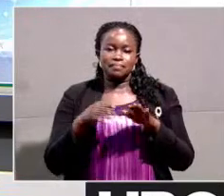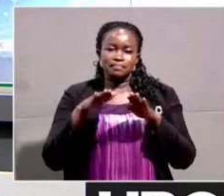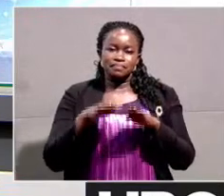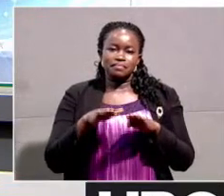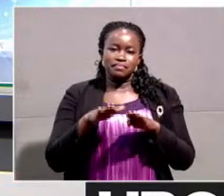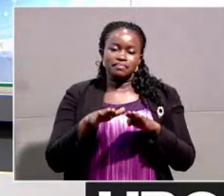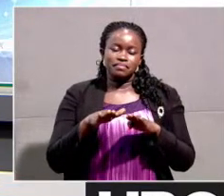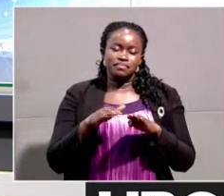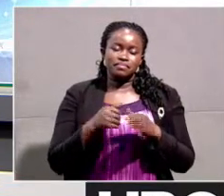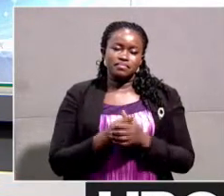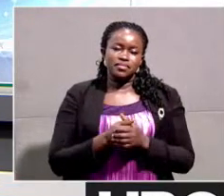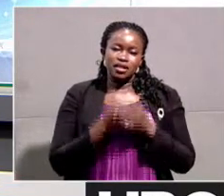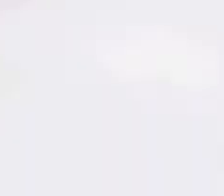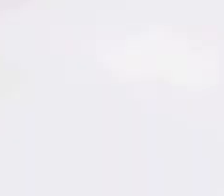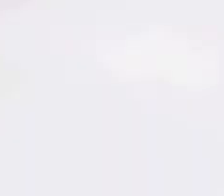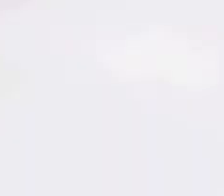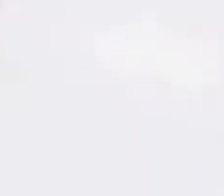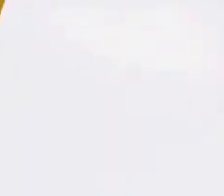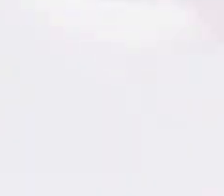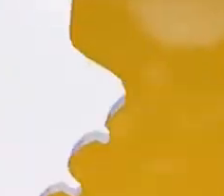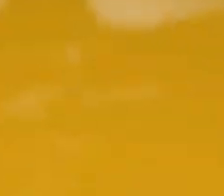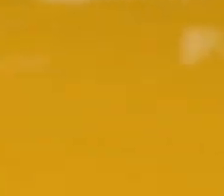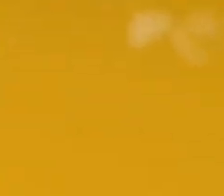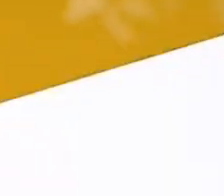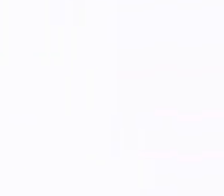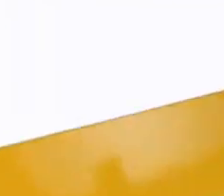tonight. Thank you so much for watching.